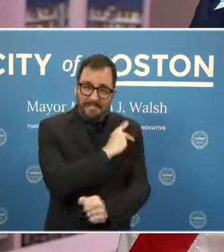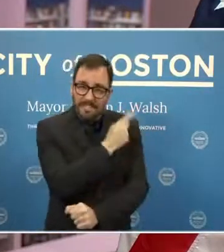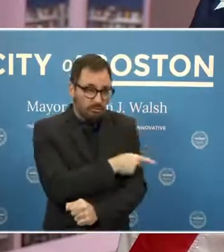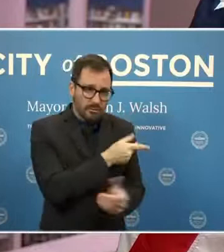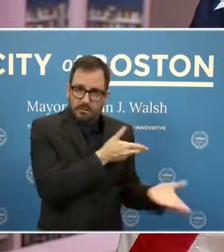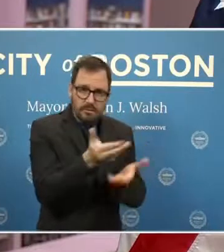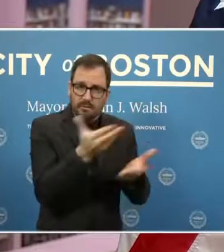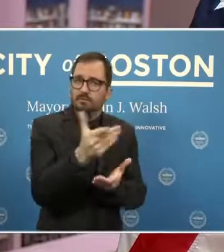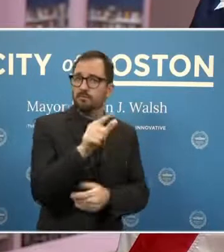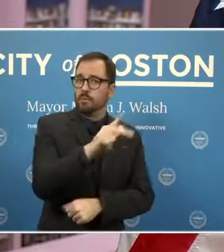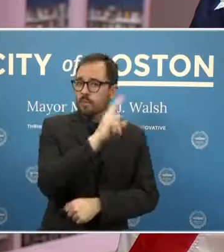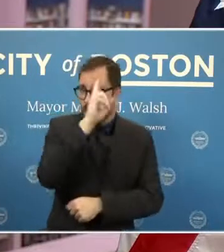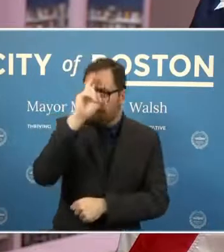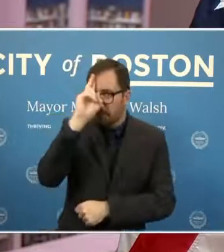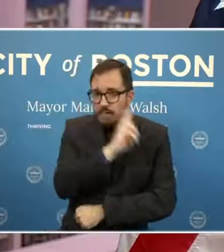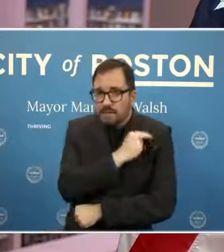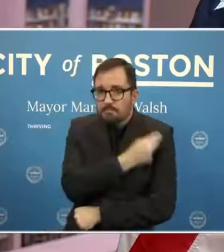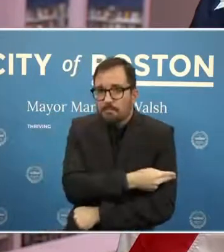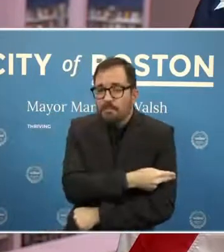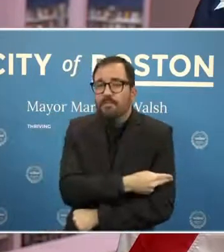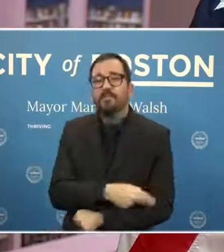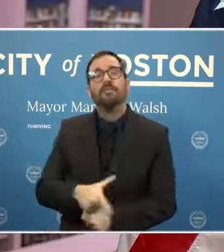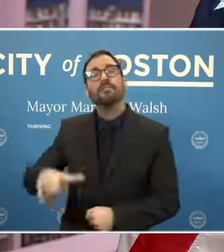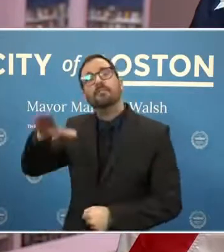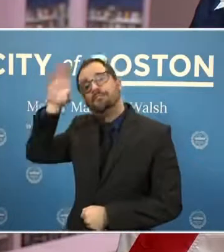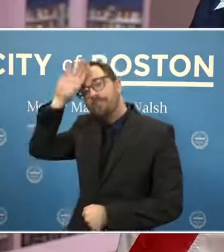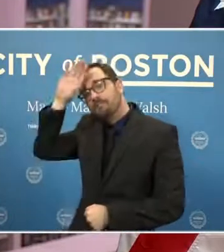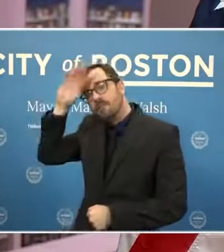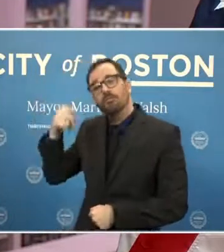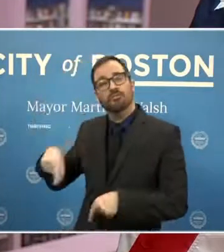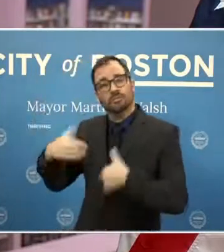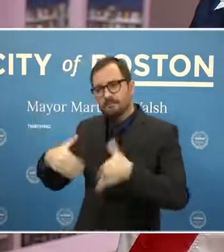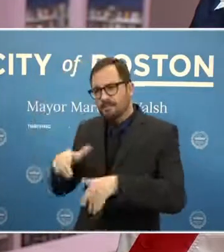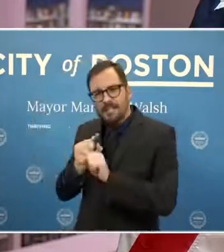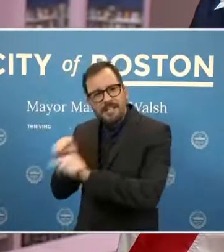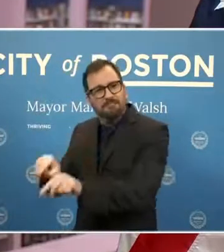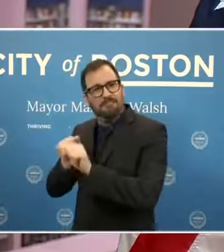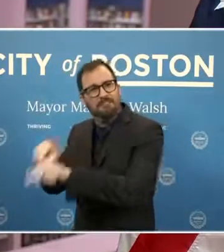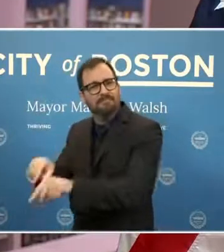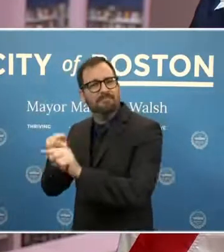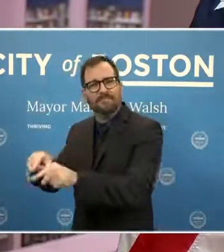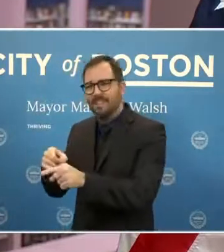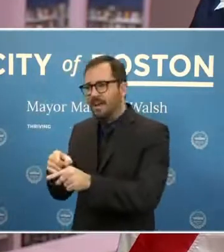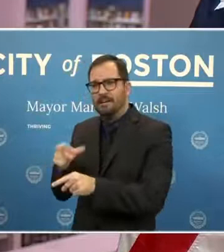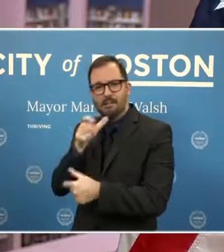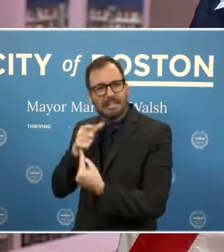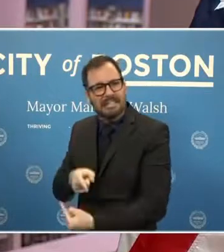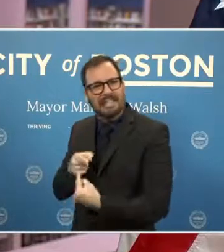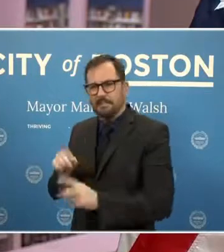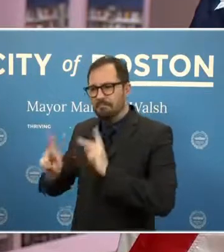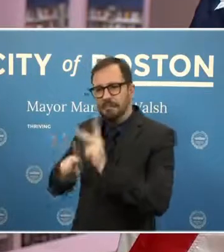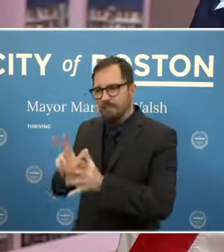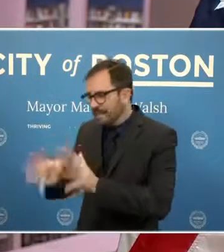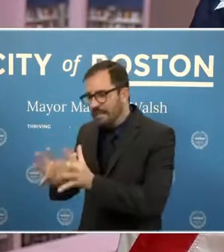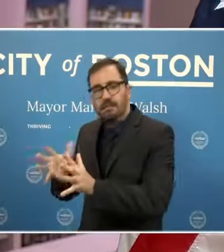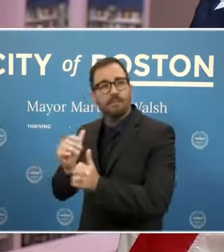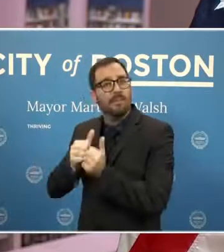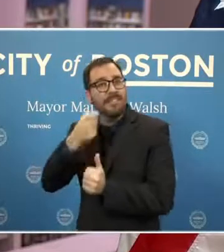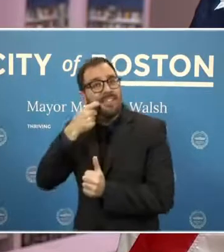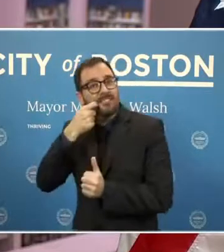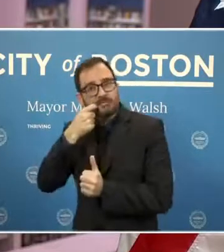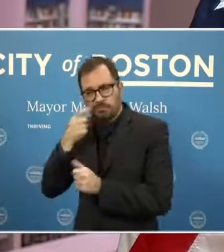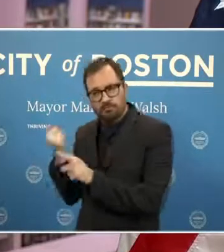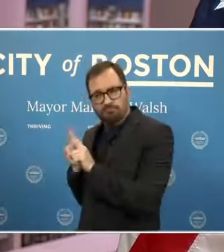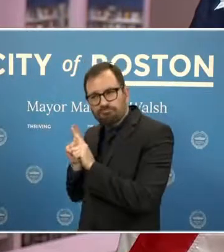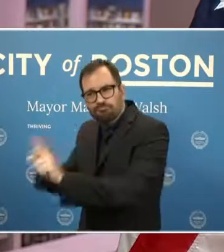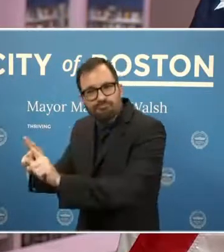with addiction. Police officers took over 800 guns off the street, keeping us safe no matter the risk. Essential workers